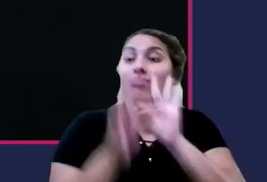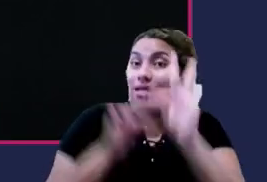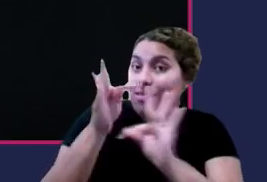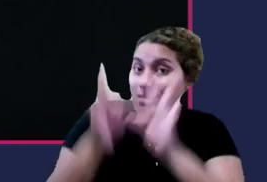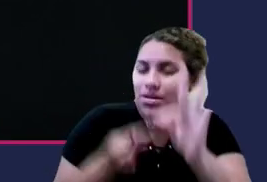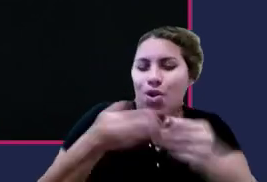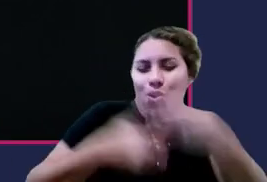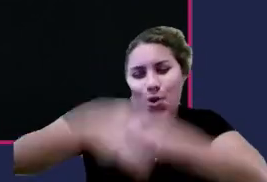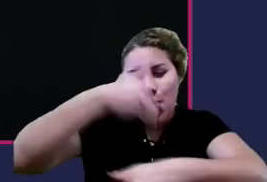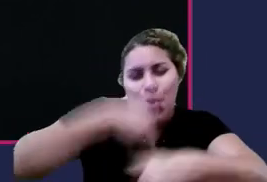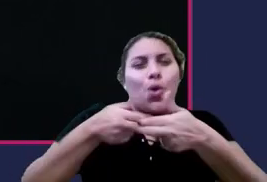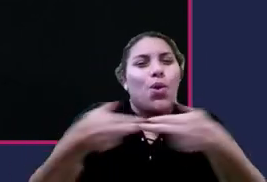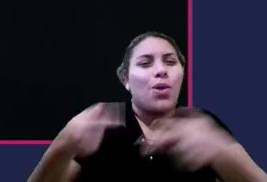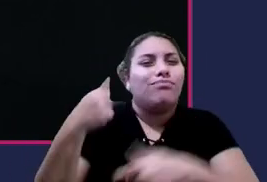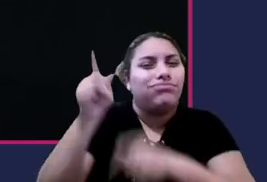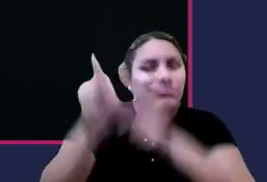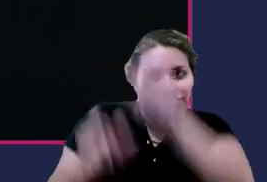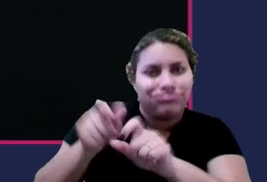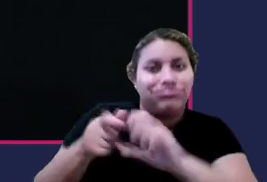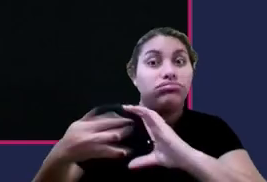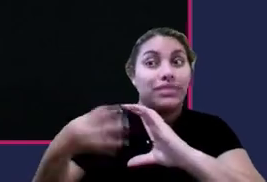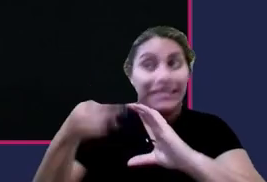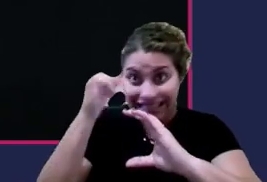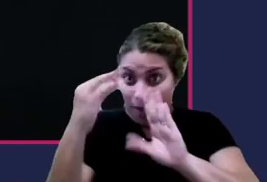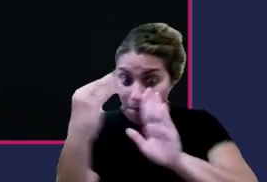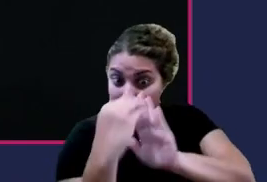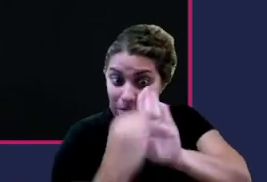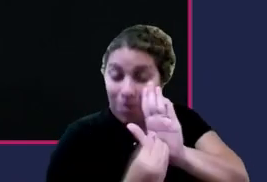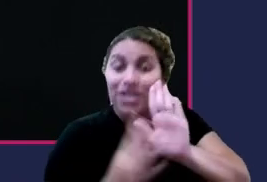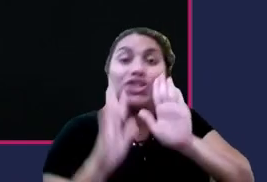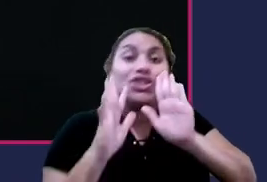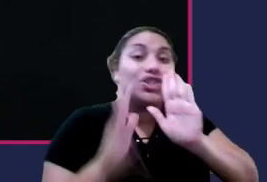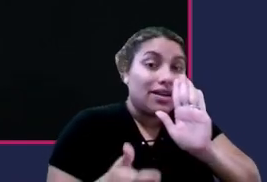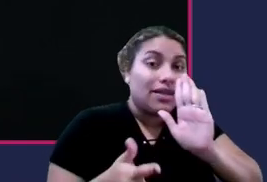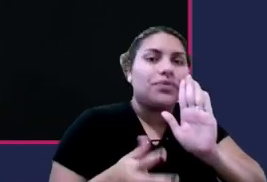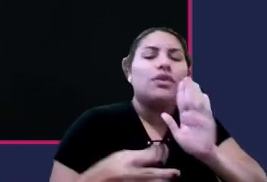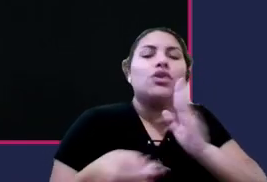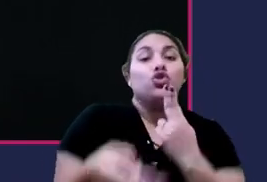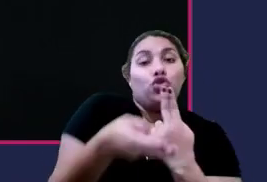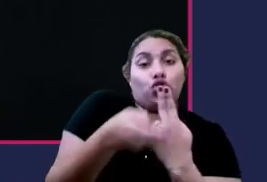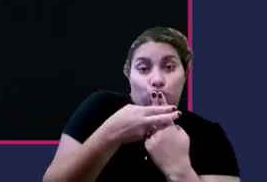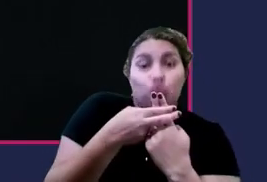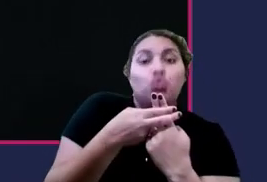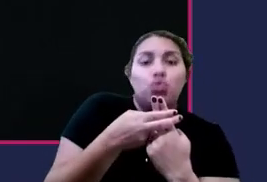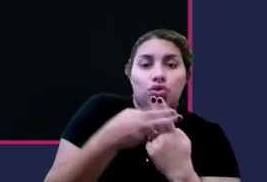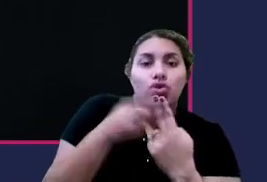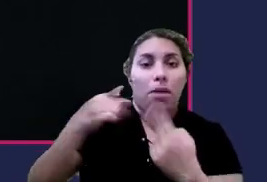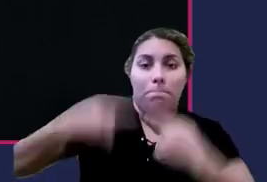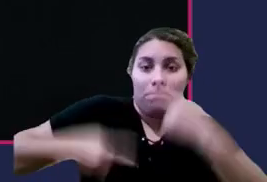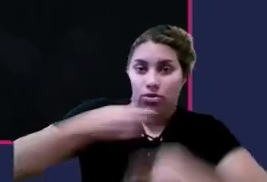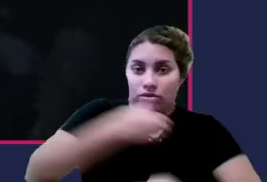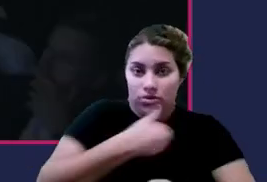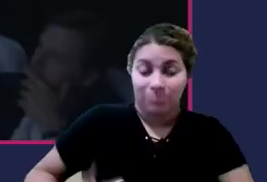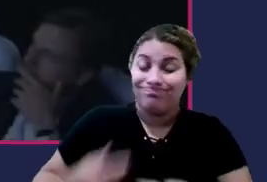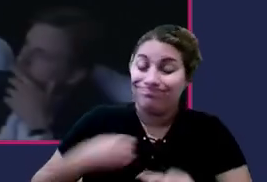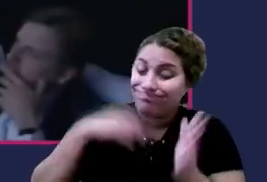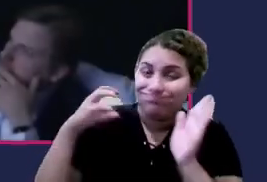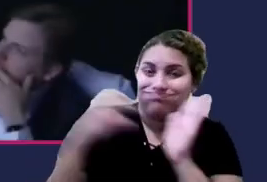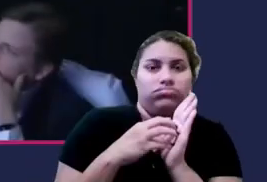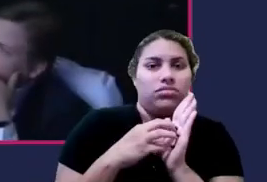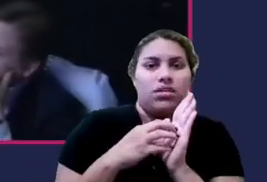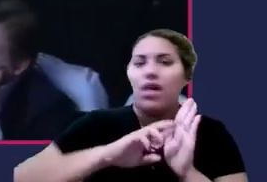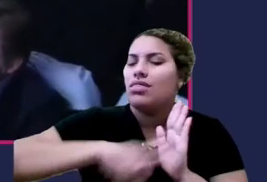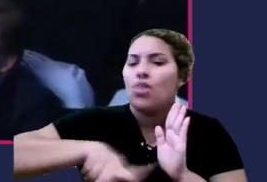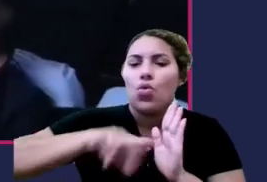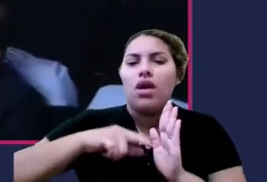protocols for treatment. What we already have implemented, that's a public policy. It's